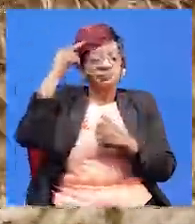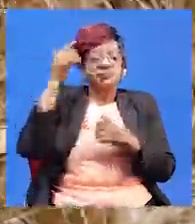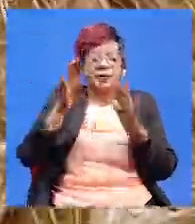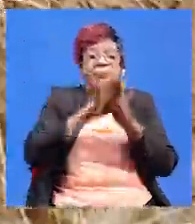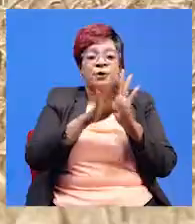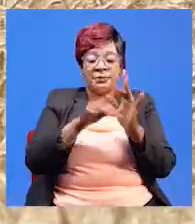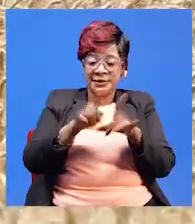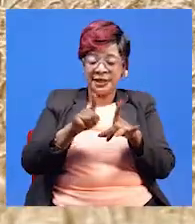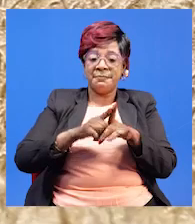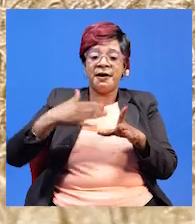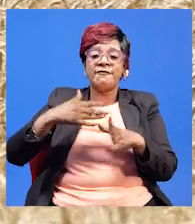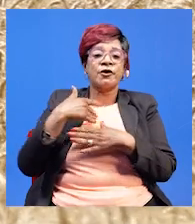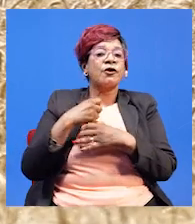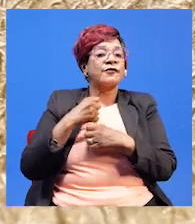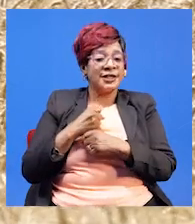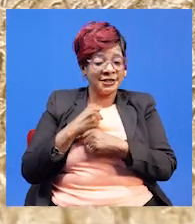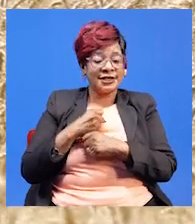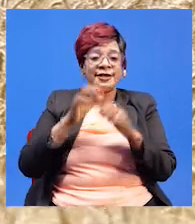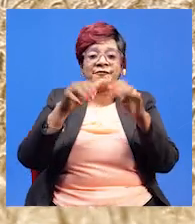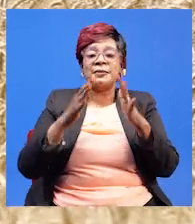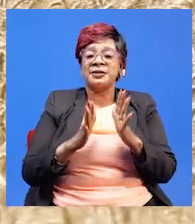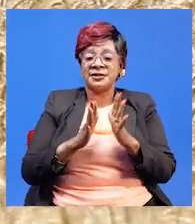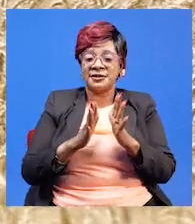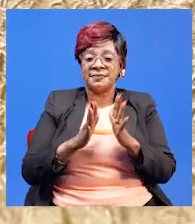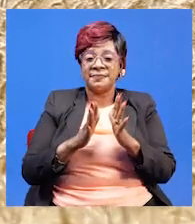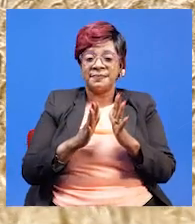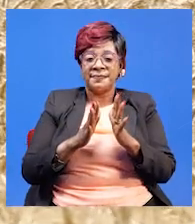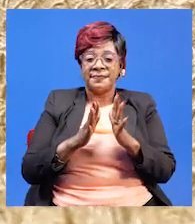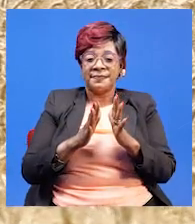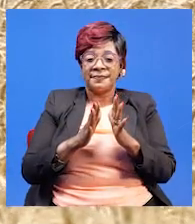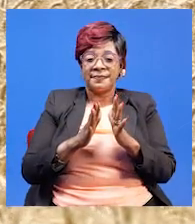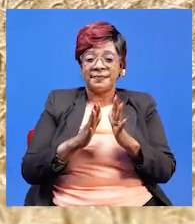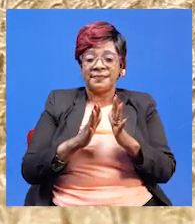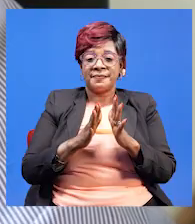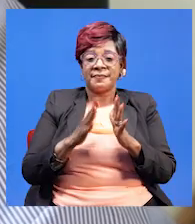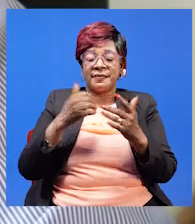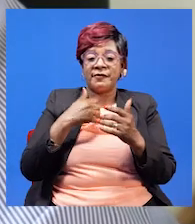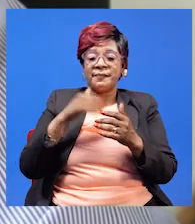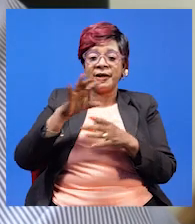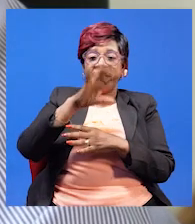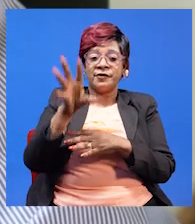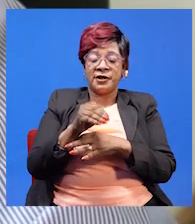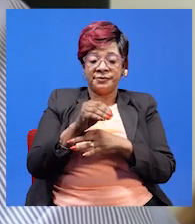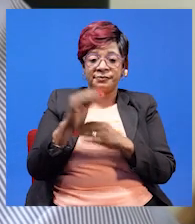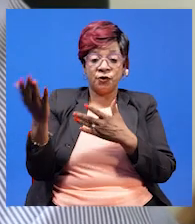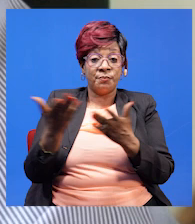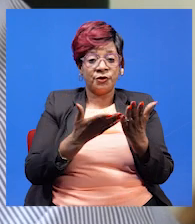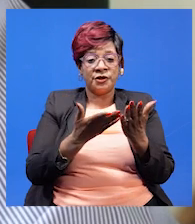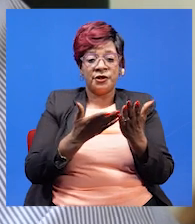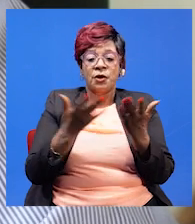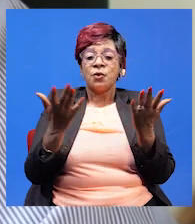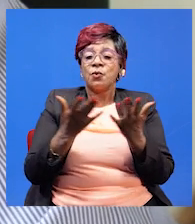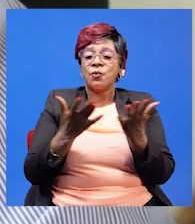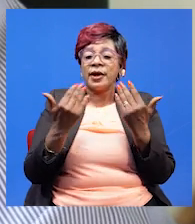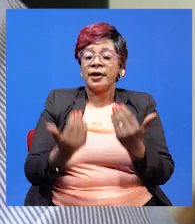program is restoring confidence in wheat farming. And we've certainly seen a big difference since AFA came on board,